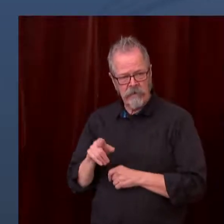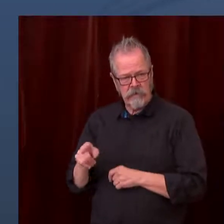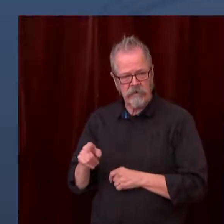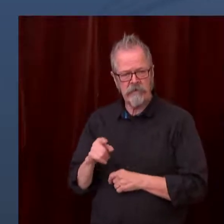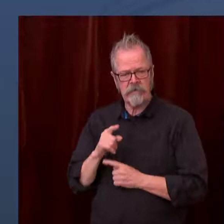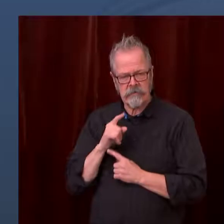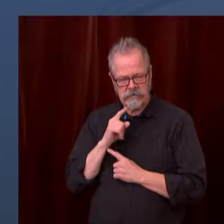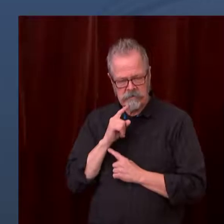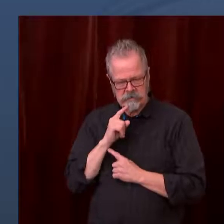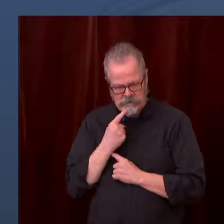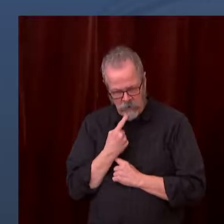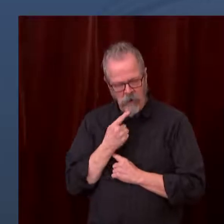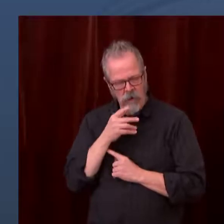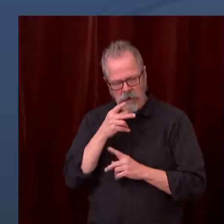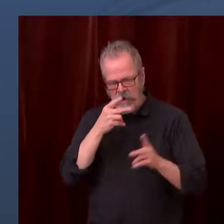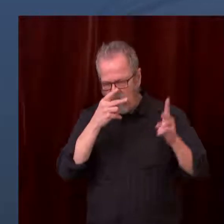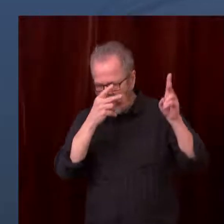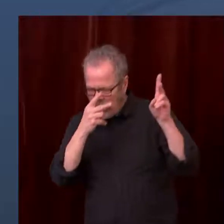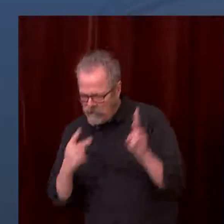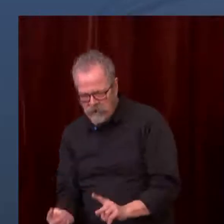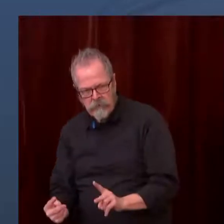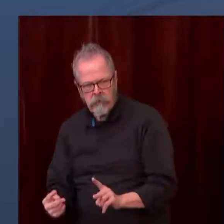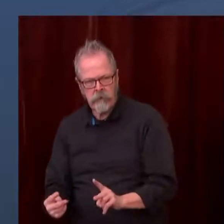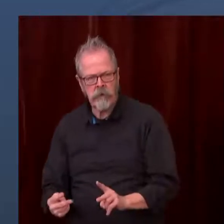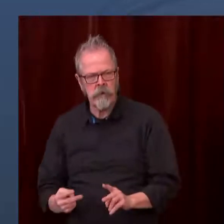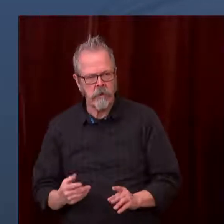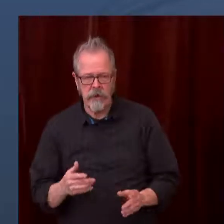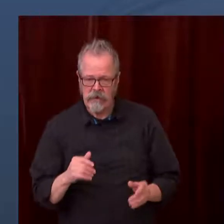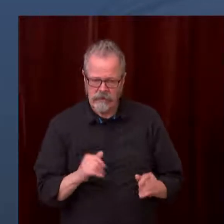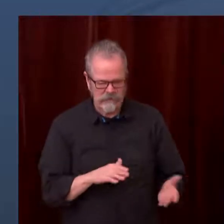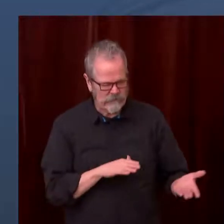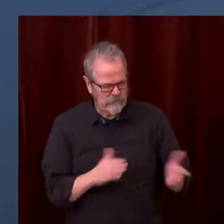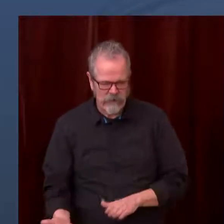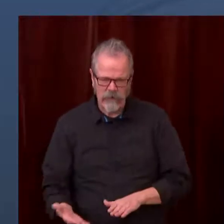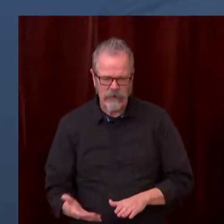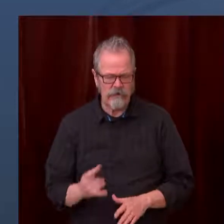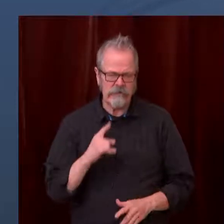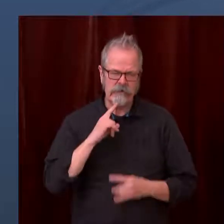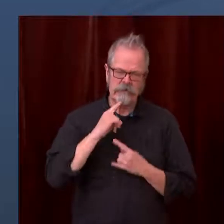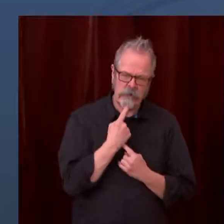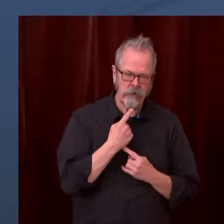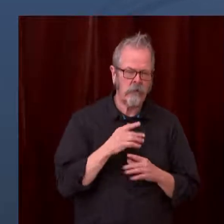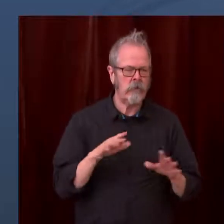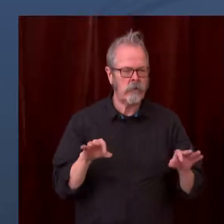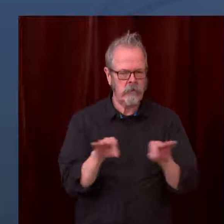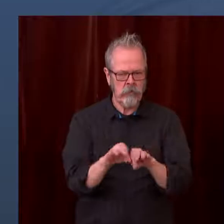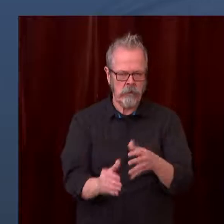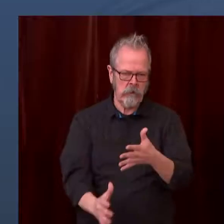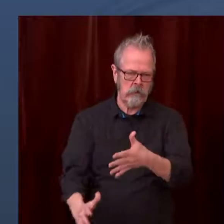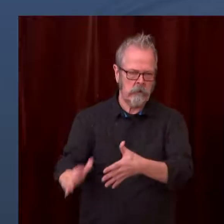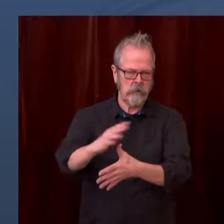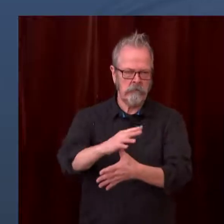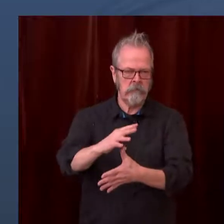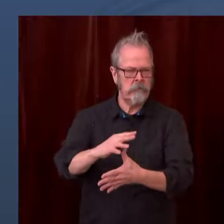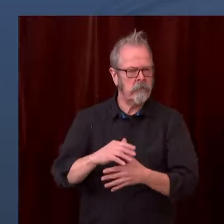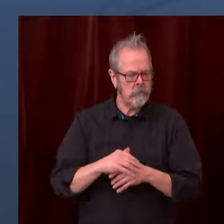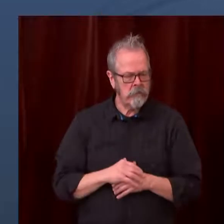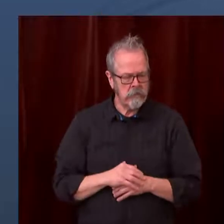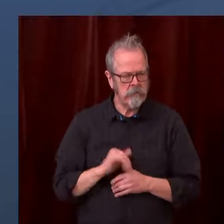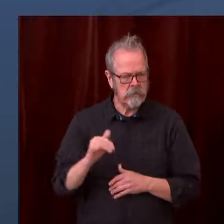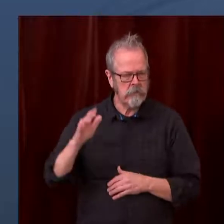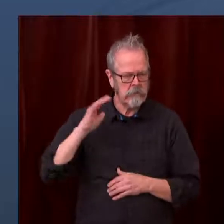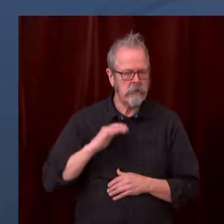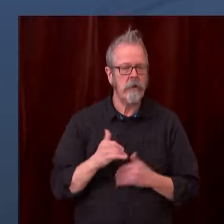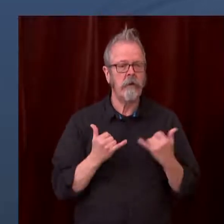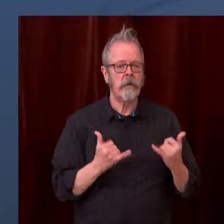as we move into those working in congregate settings, we really recognize, we absolutely recognize the importance of